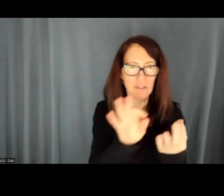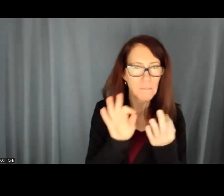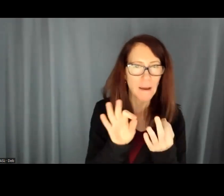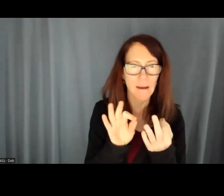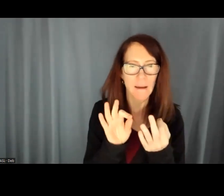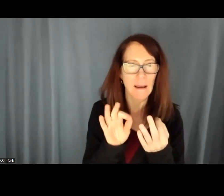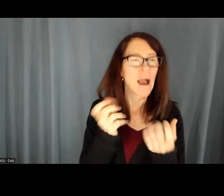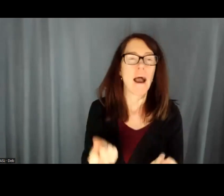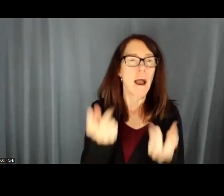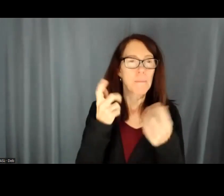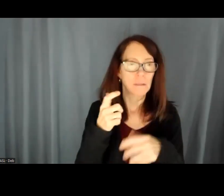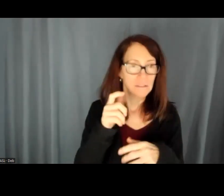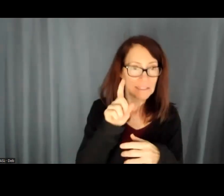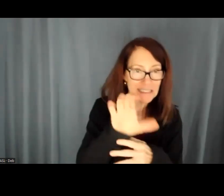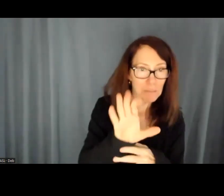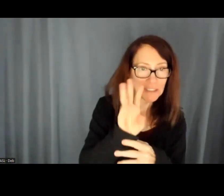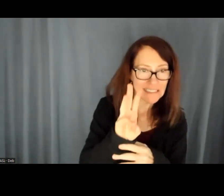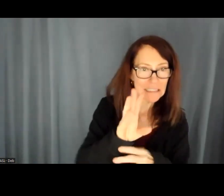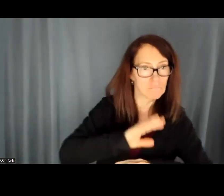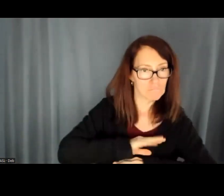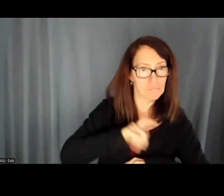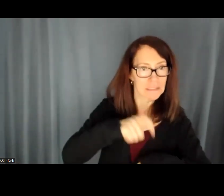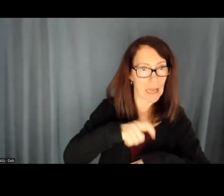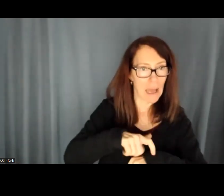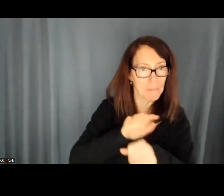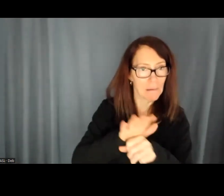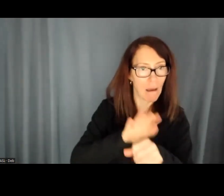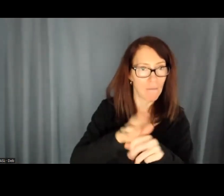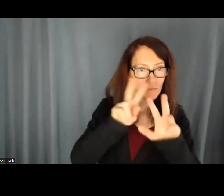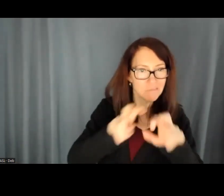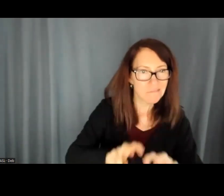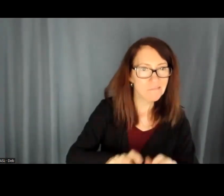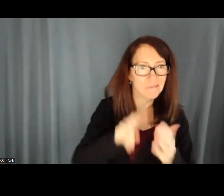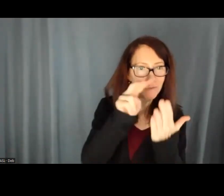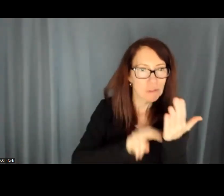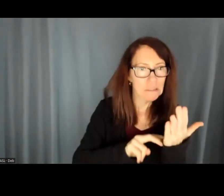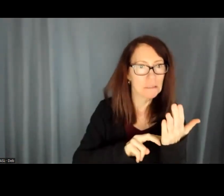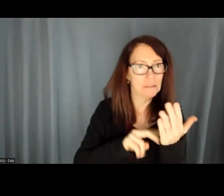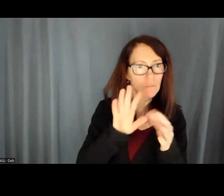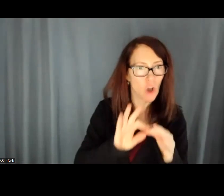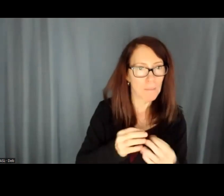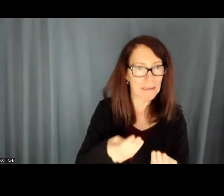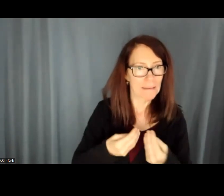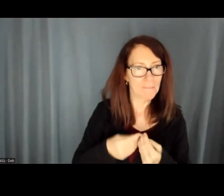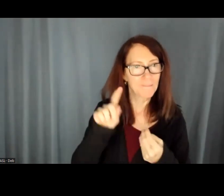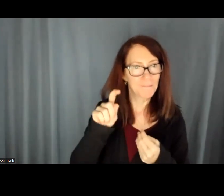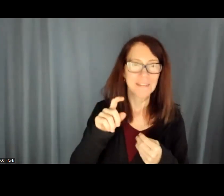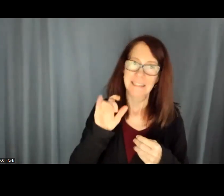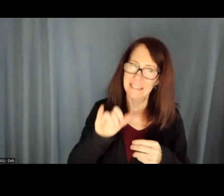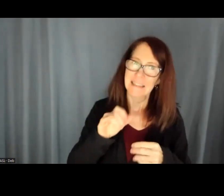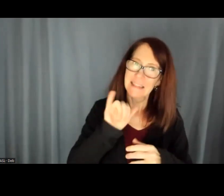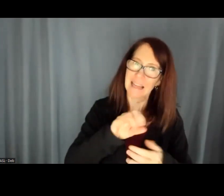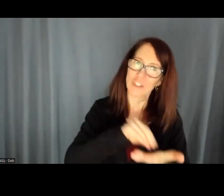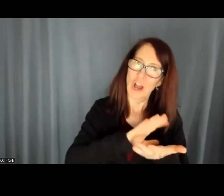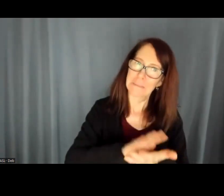how much time would the 6th give you enough time, Peter, and everyone to look at this pretty substantial document,